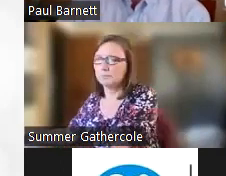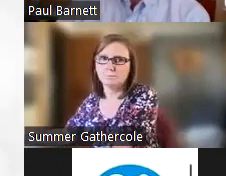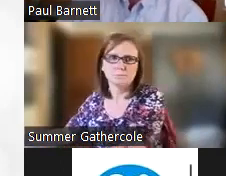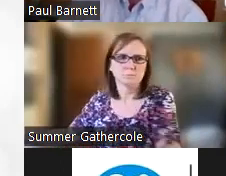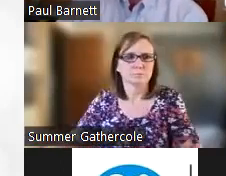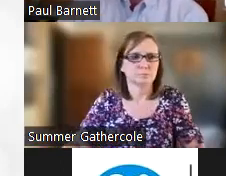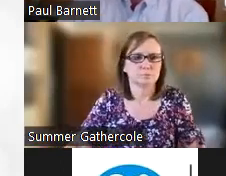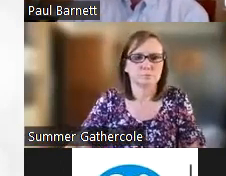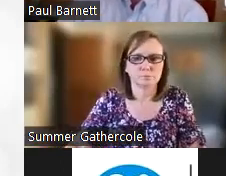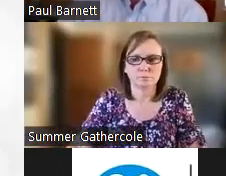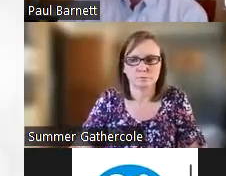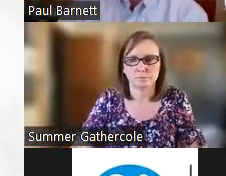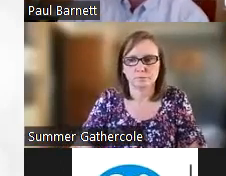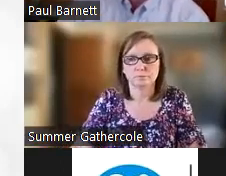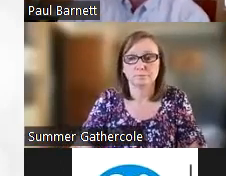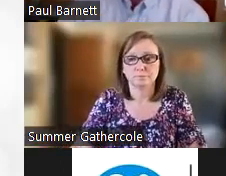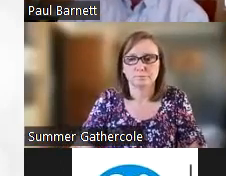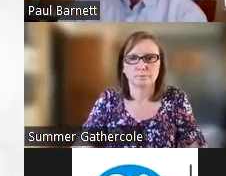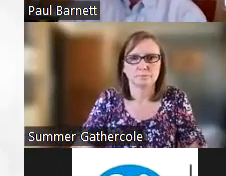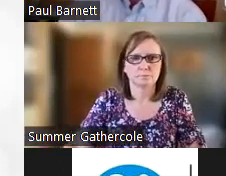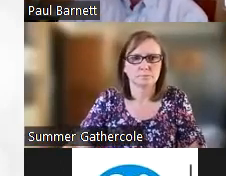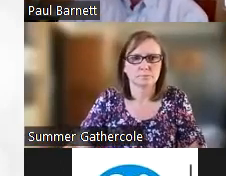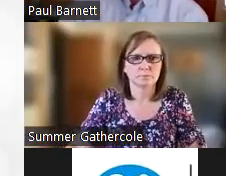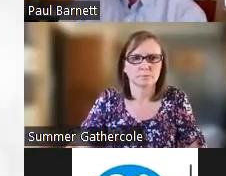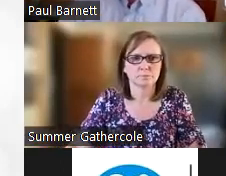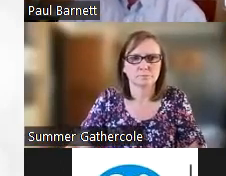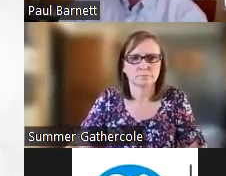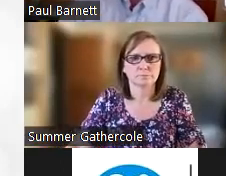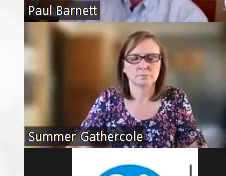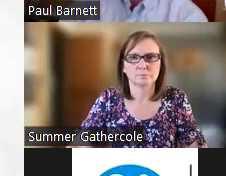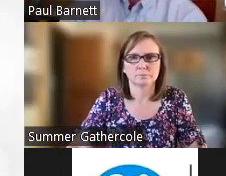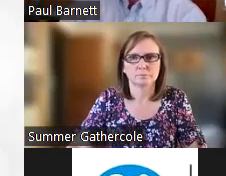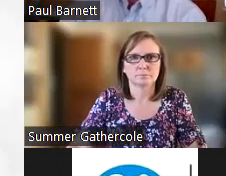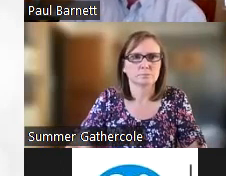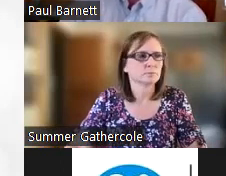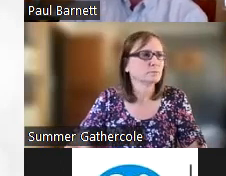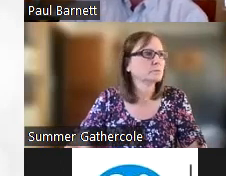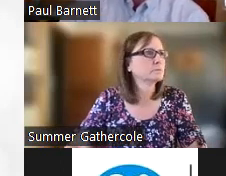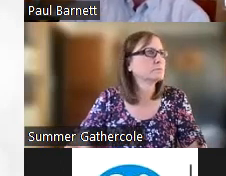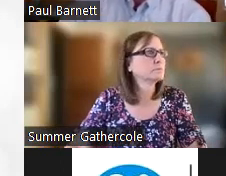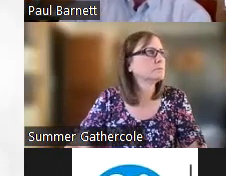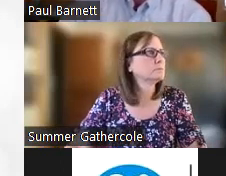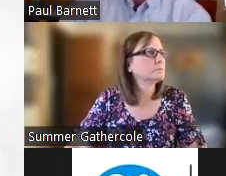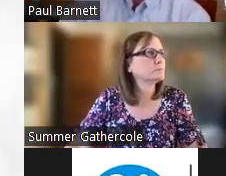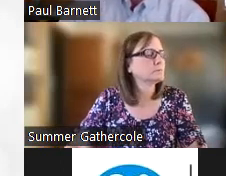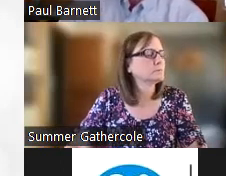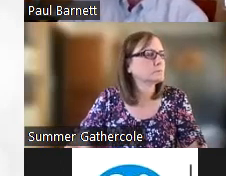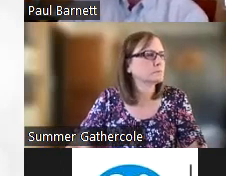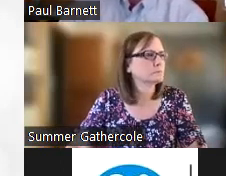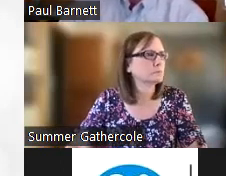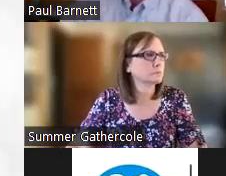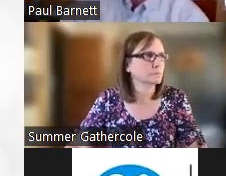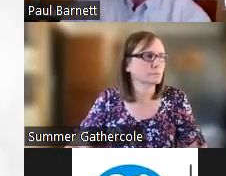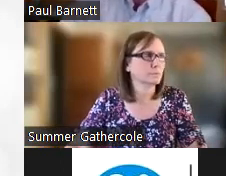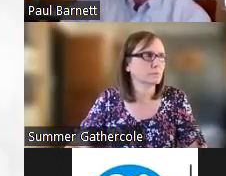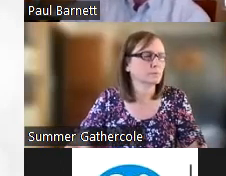convening team rather than go through each of us. So again, my name is Paul Barnett. My pronouns are he, him. I'm the Director of Child, Youth,